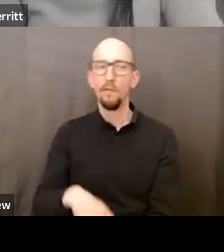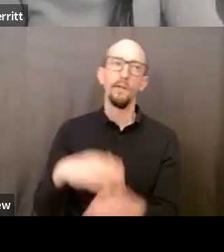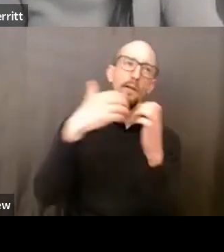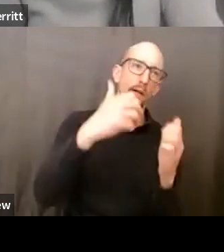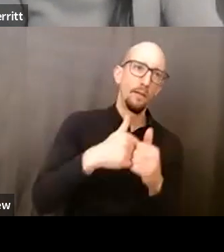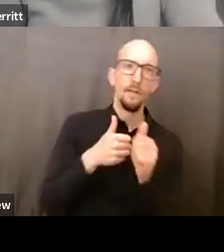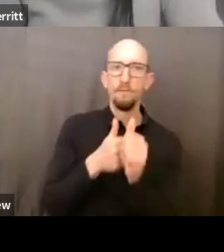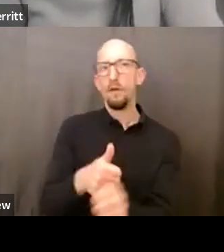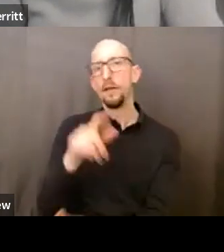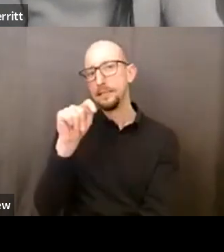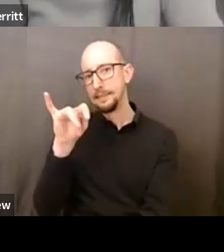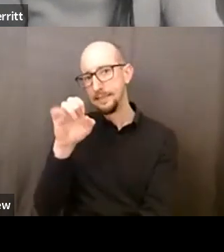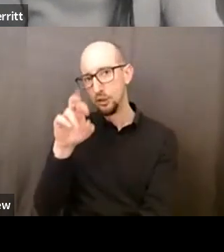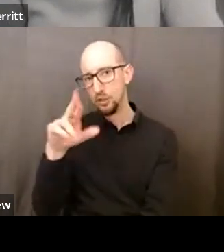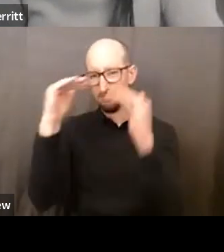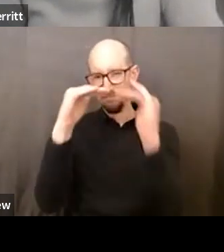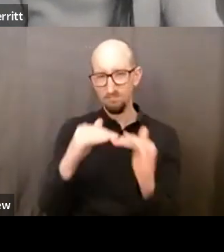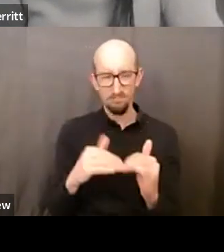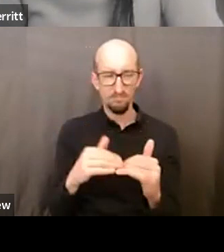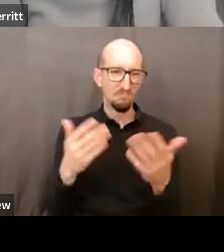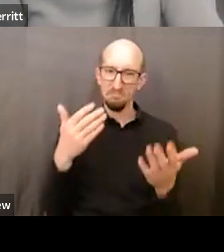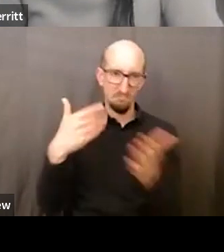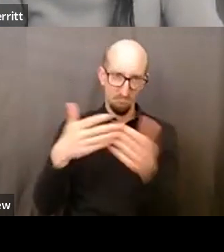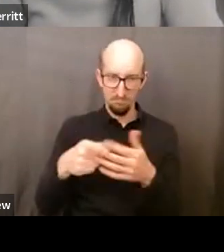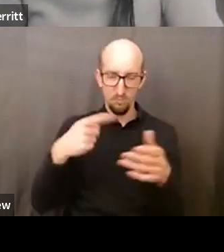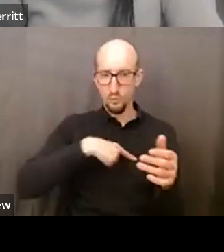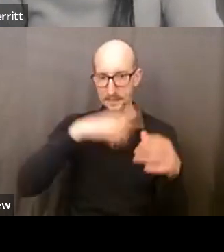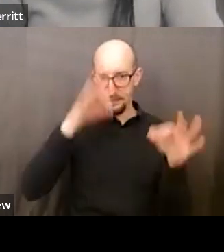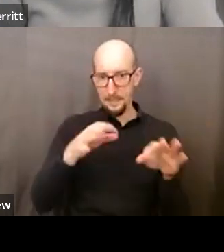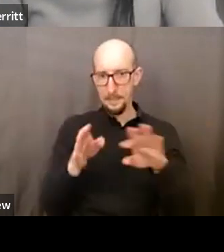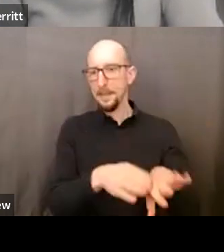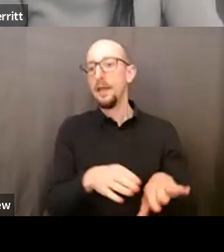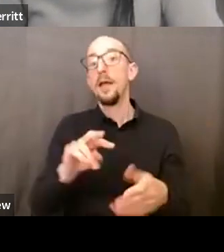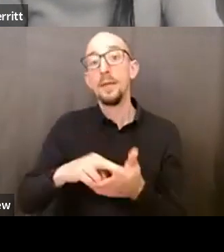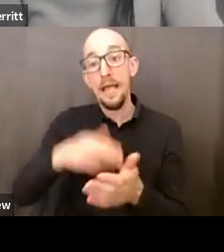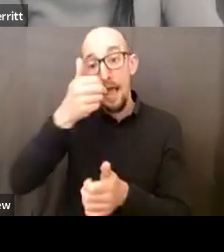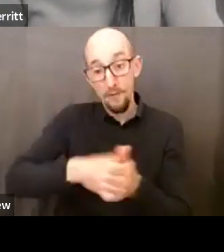it would give every student performing at grade level in that